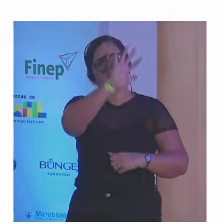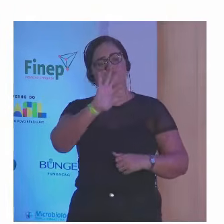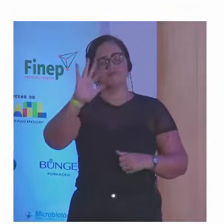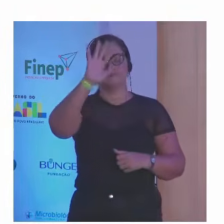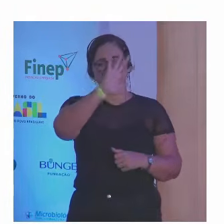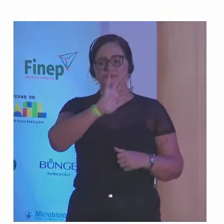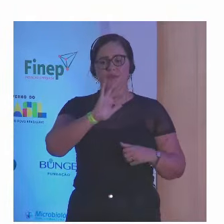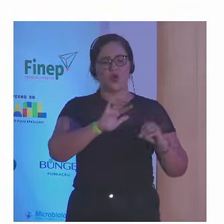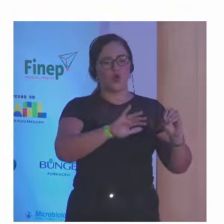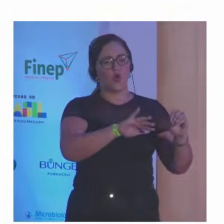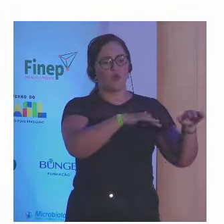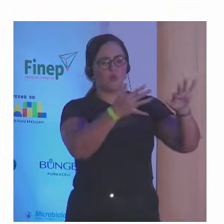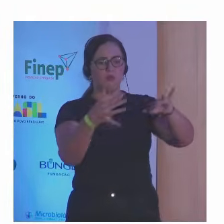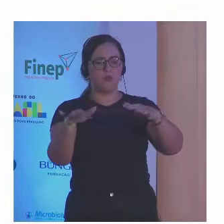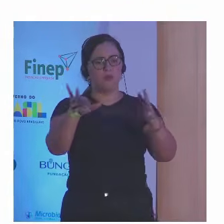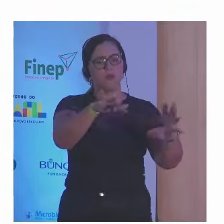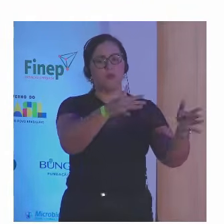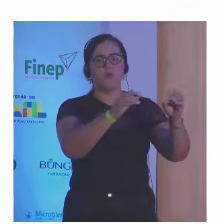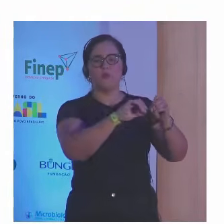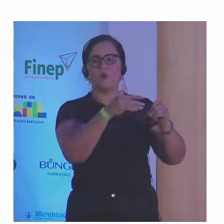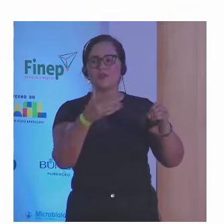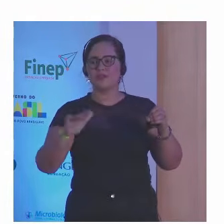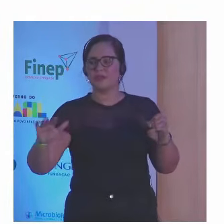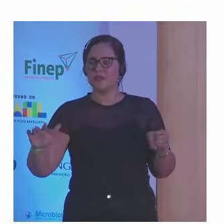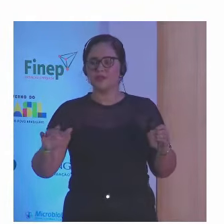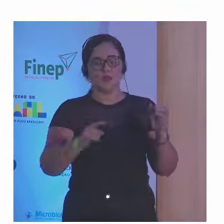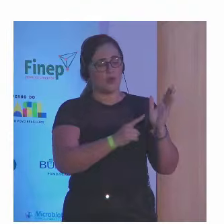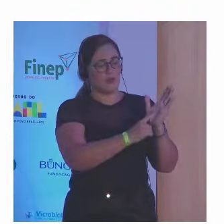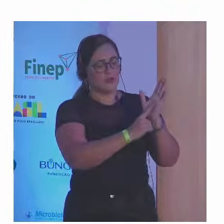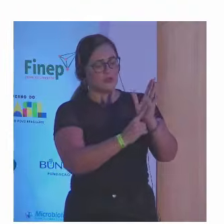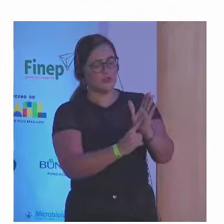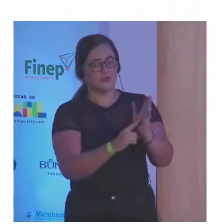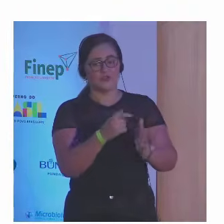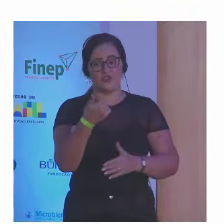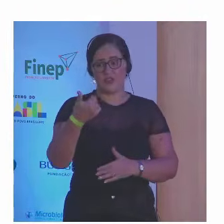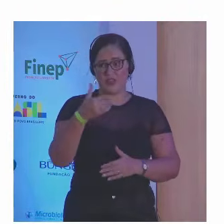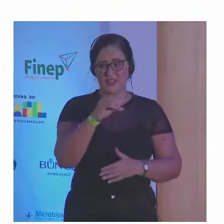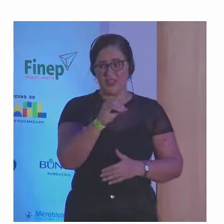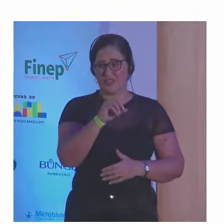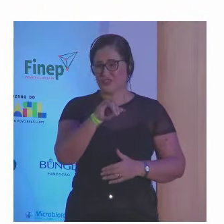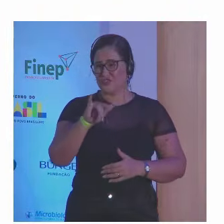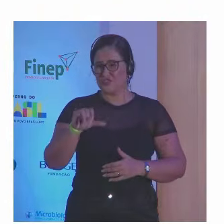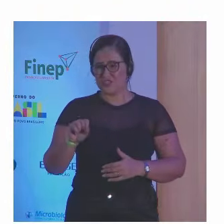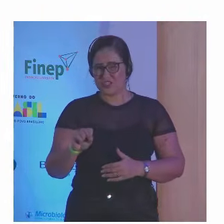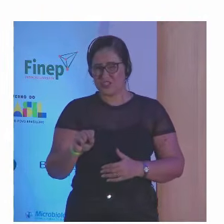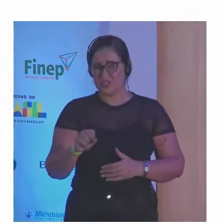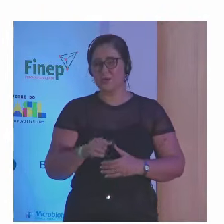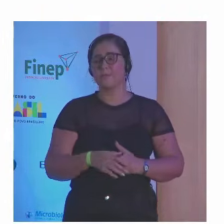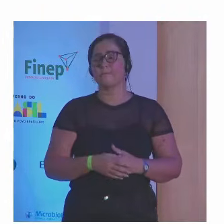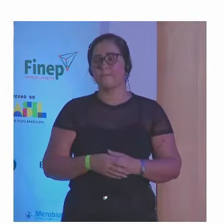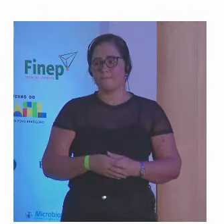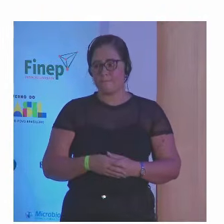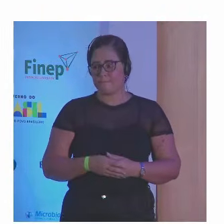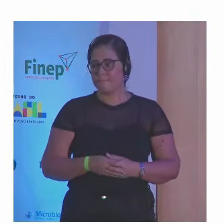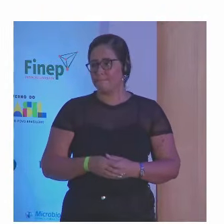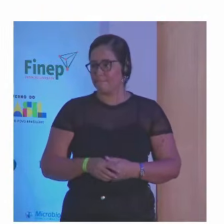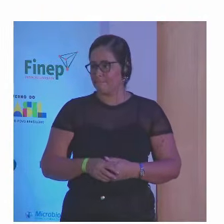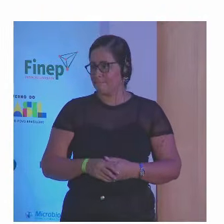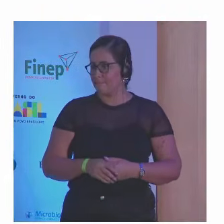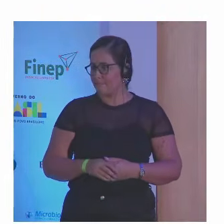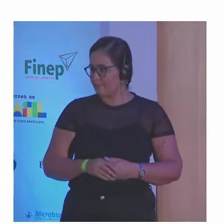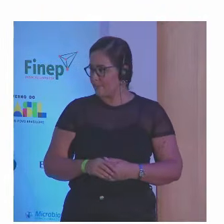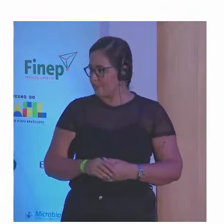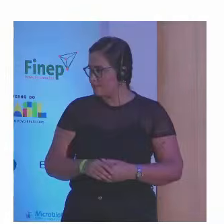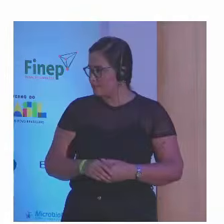by a satellite in 10 days. At the bottom, this is the same map seen by 1 century of research vessels, and the acceleration